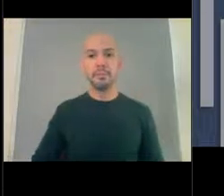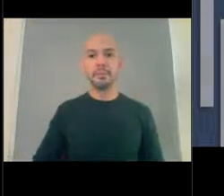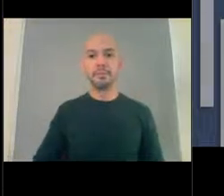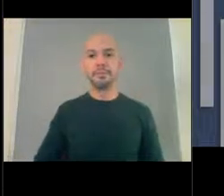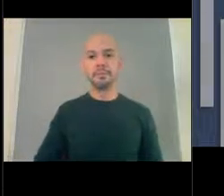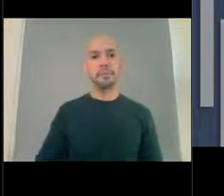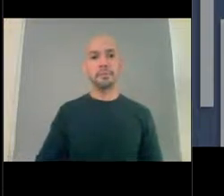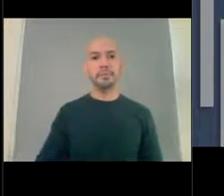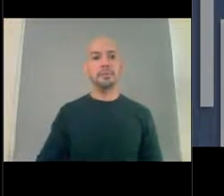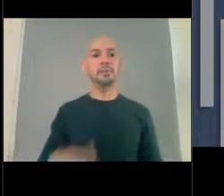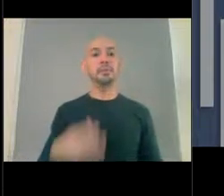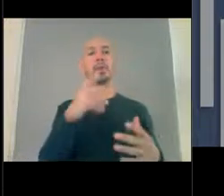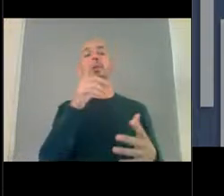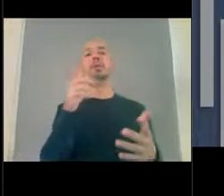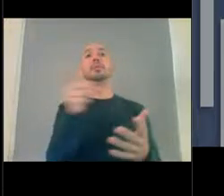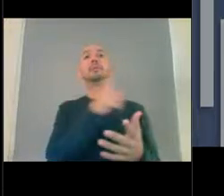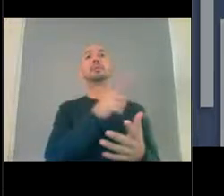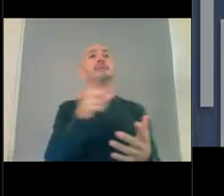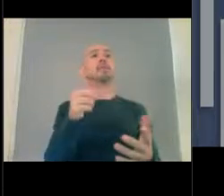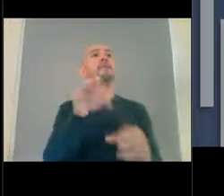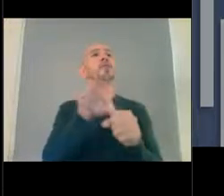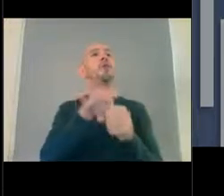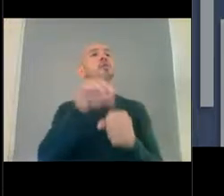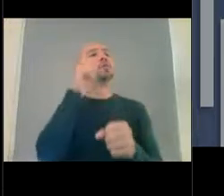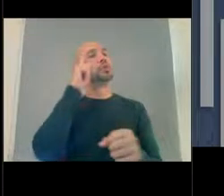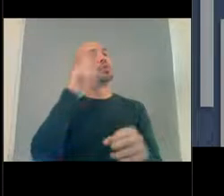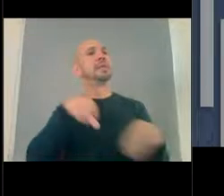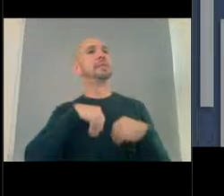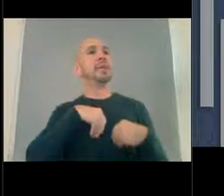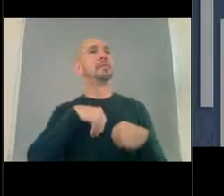i will entertain a motion to accept the commission reports